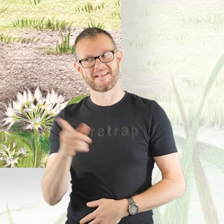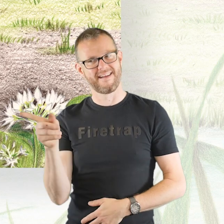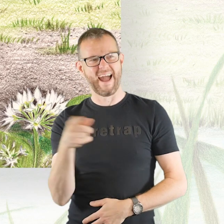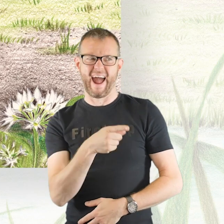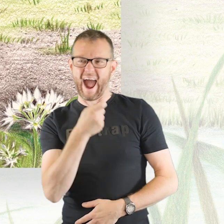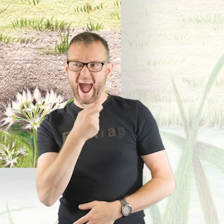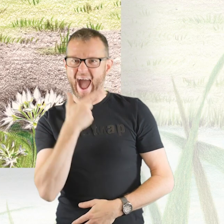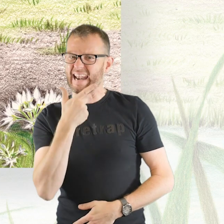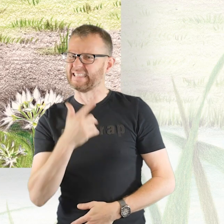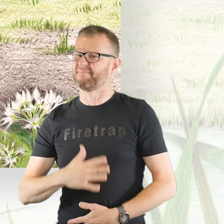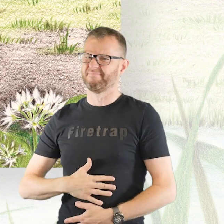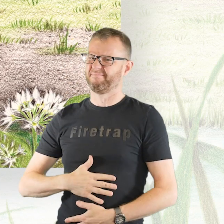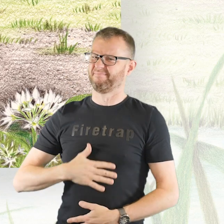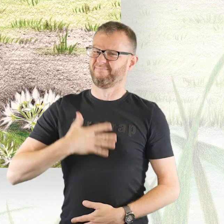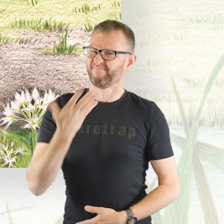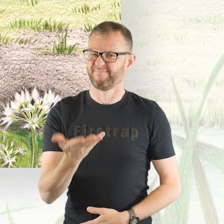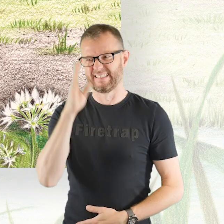Alex did not like the smell.